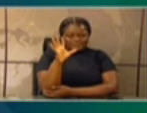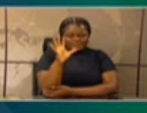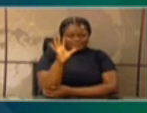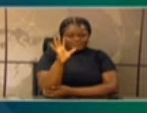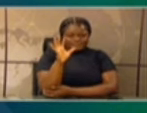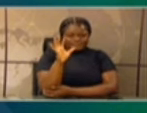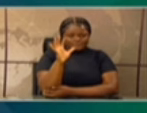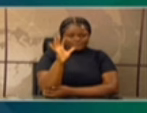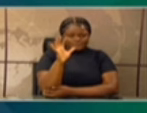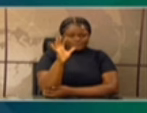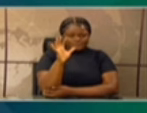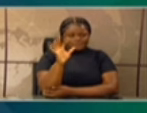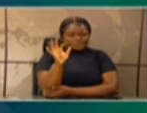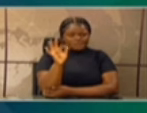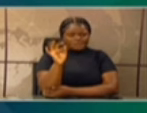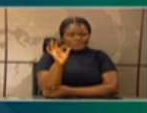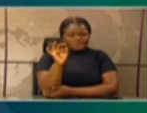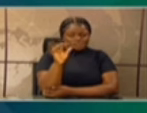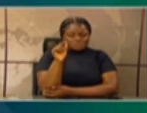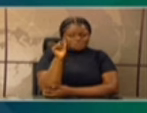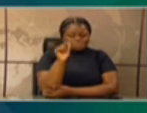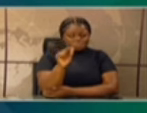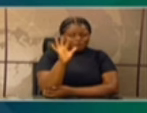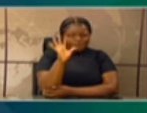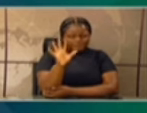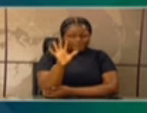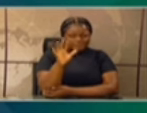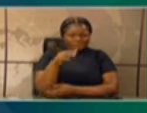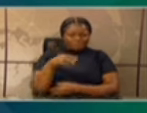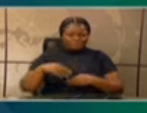Quantum 19.5 na motorway no.